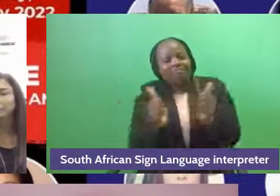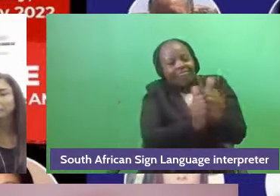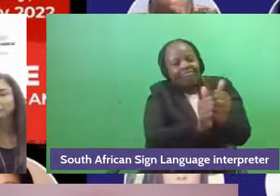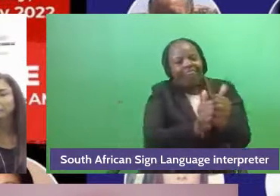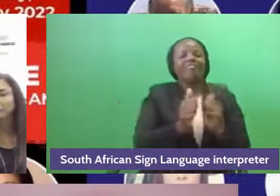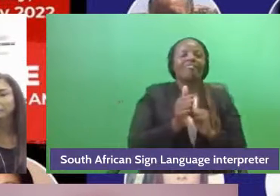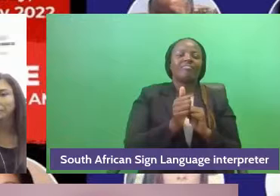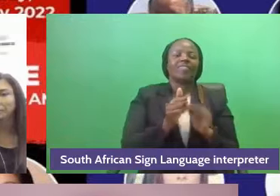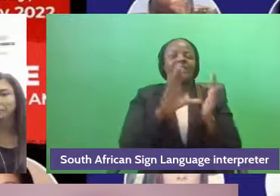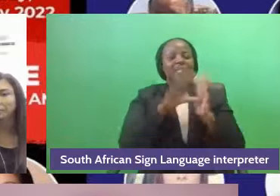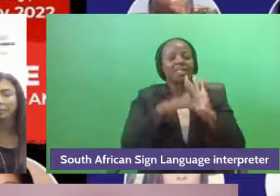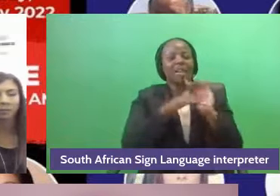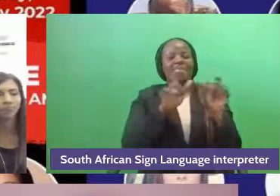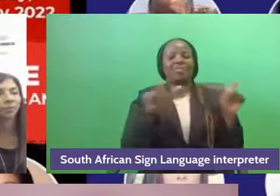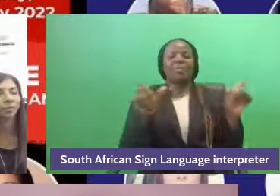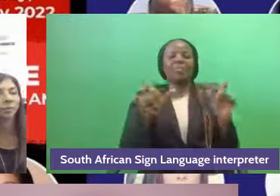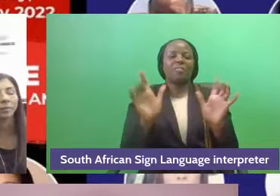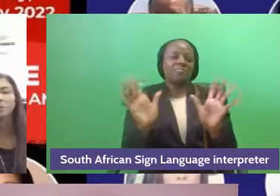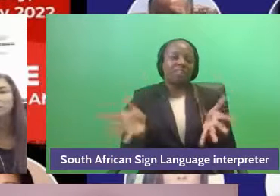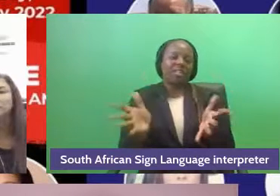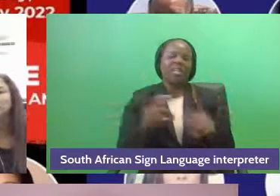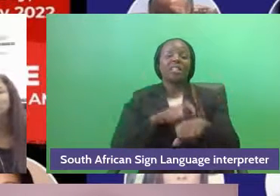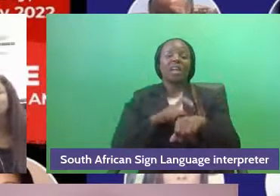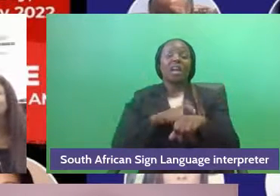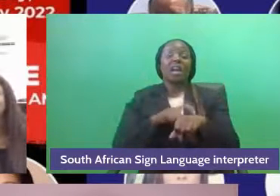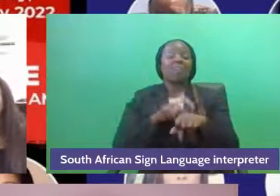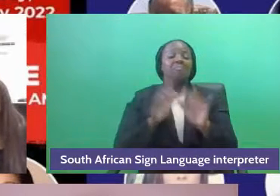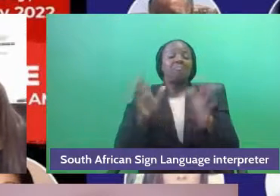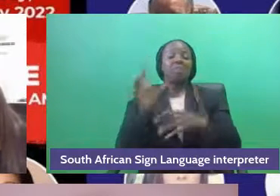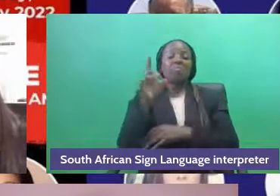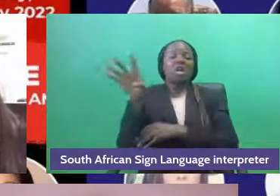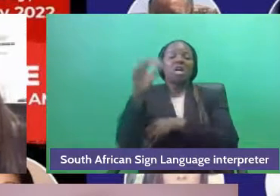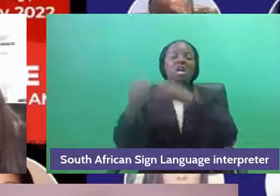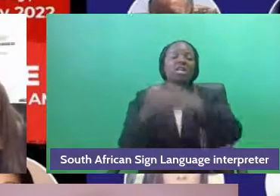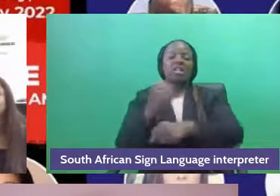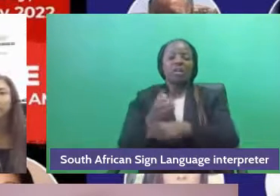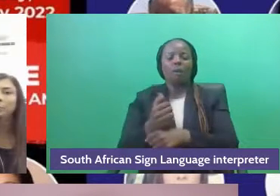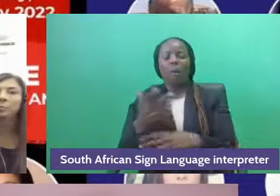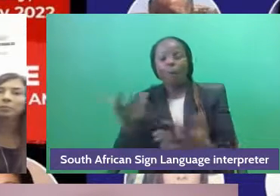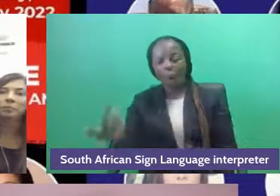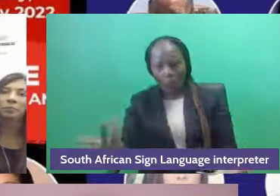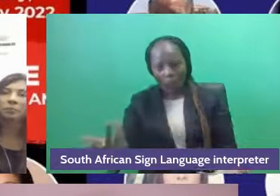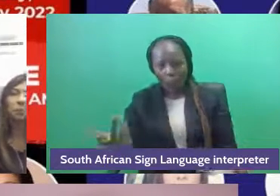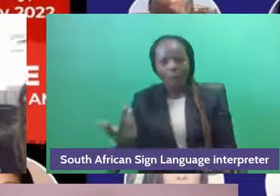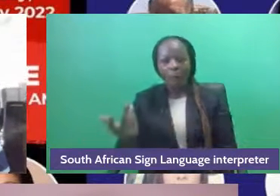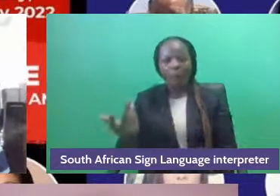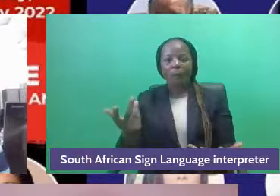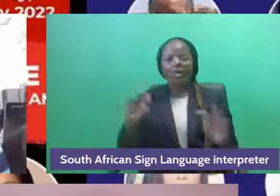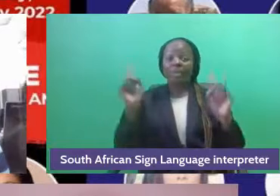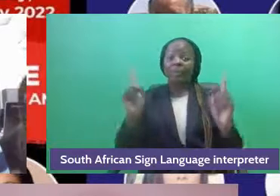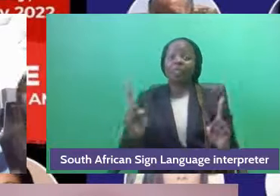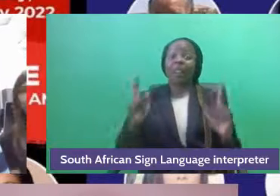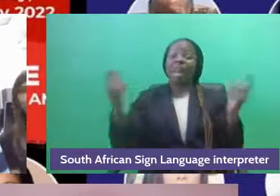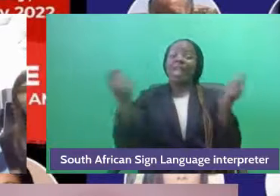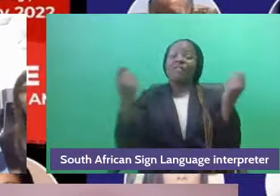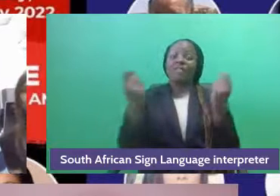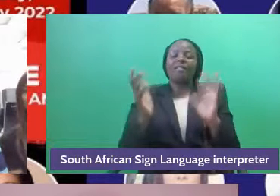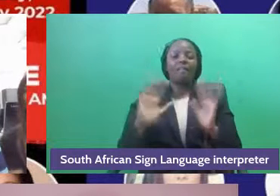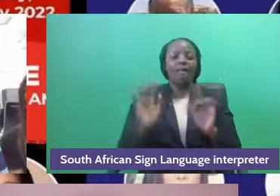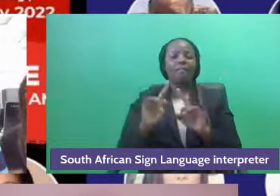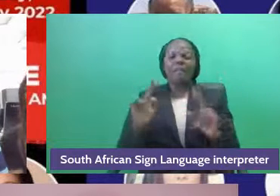all aspects, not only during specific times of the year or specific moments. Be a full